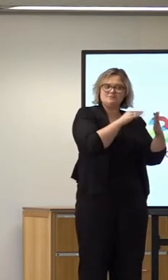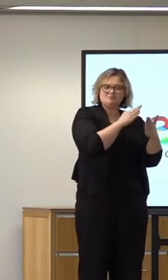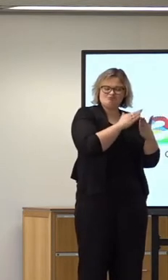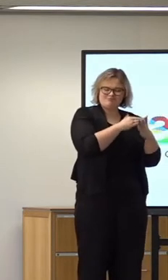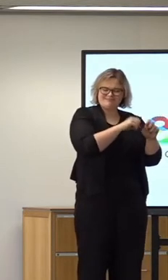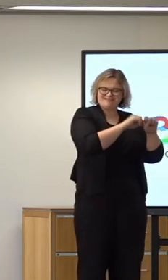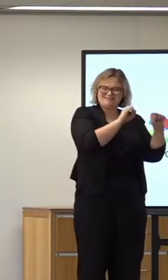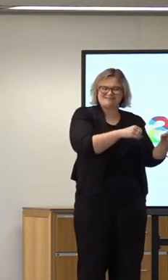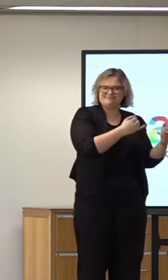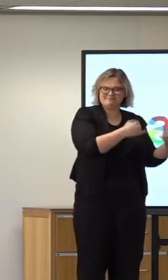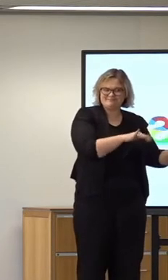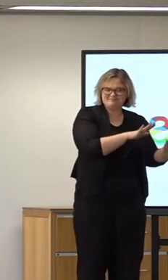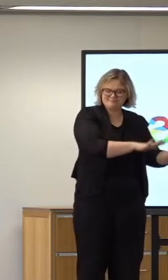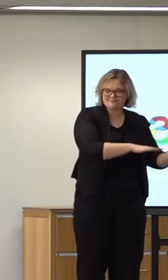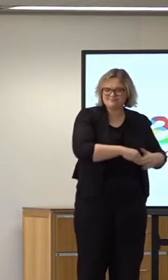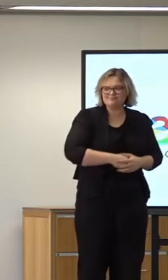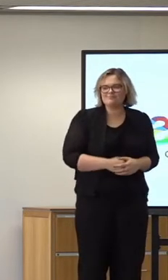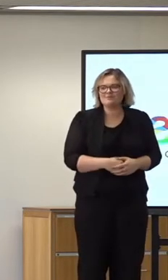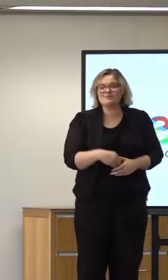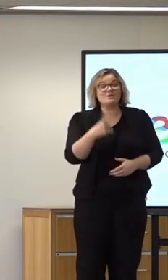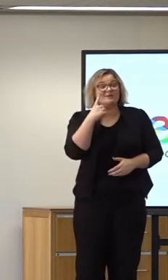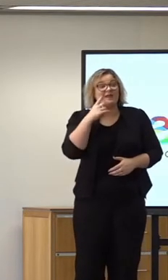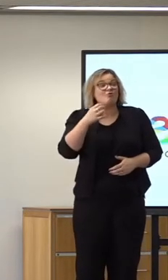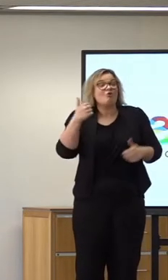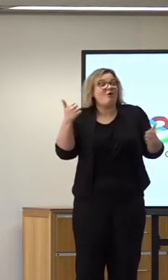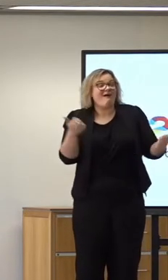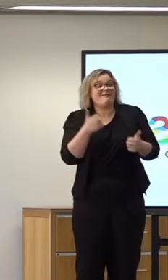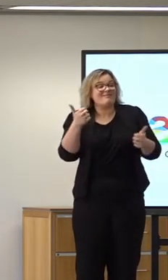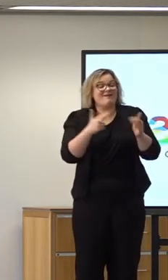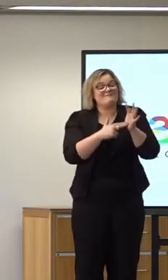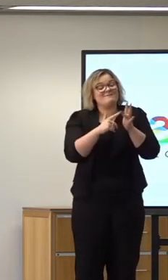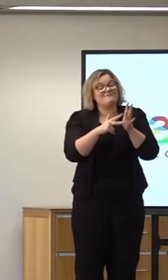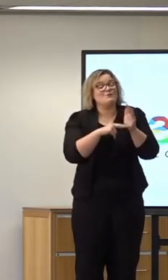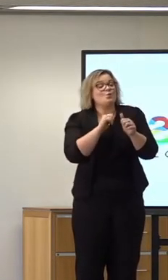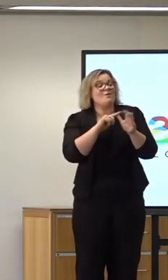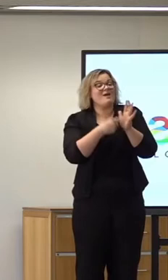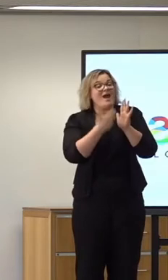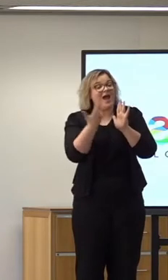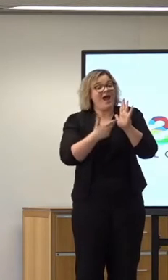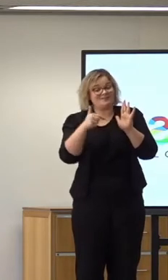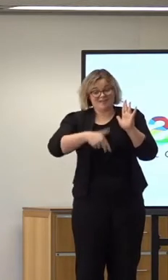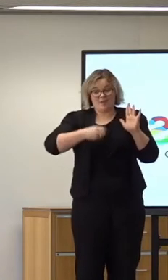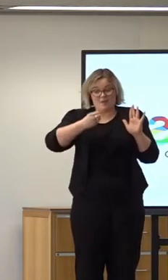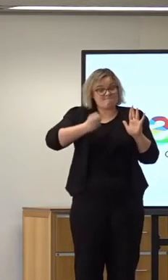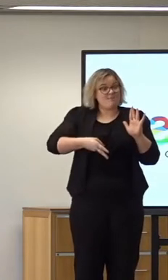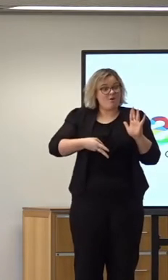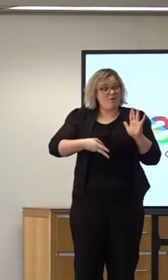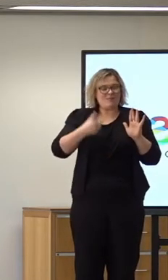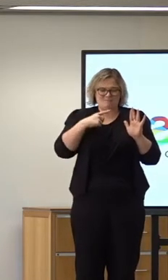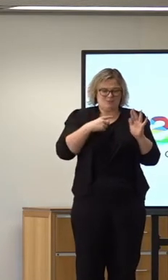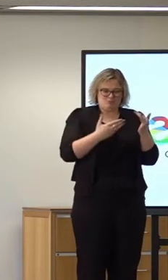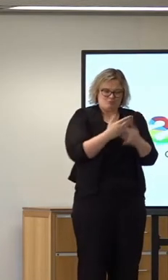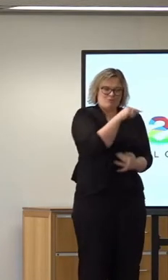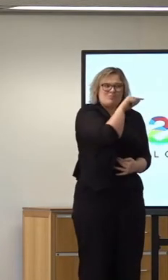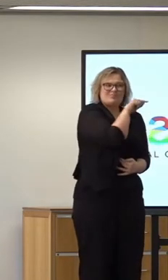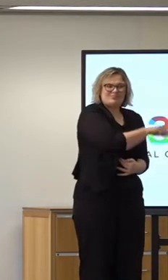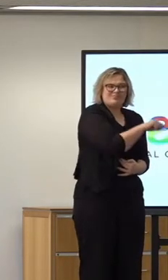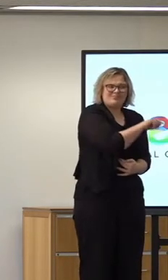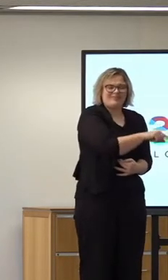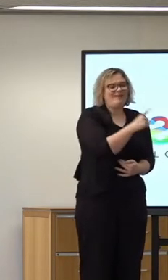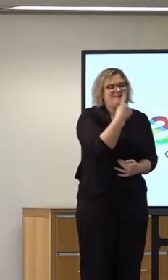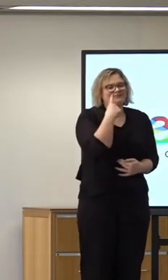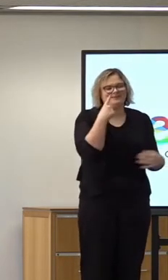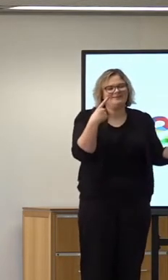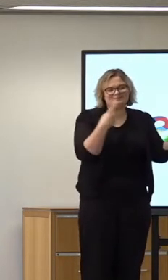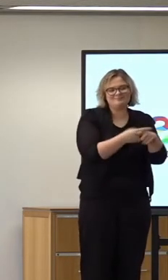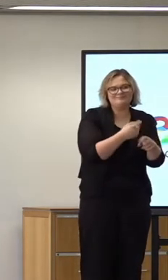system. So when we look at the lack of representation of Noongar artists in Perth, particularly within these institutions, you can get an understanding of